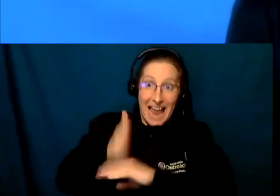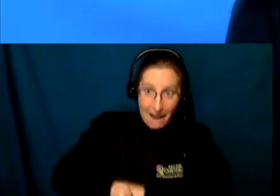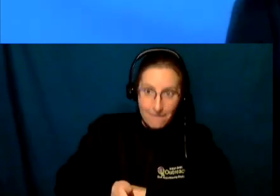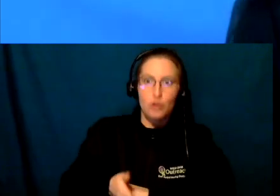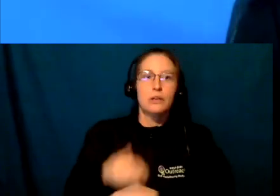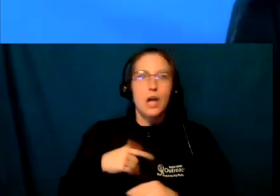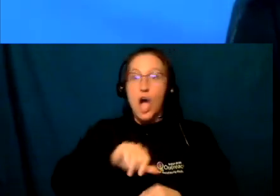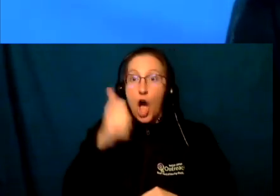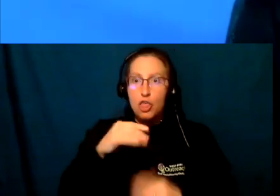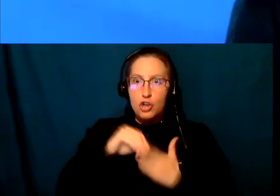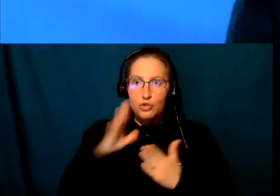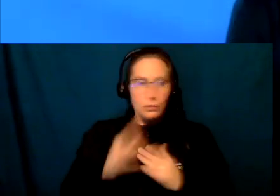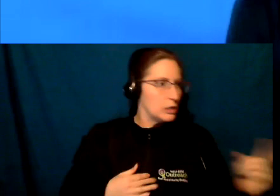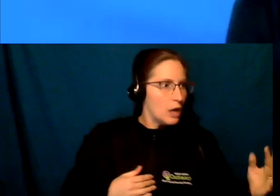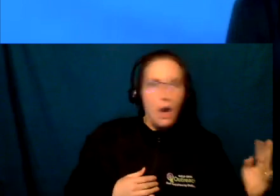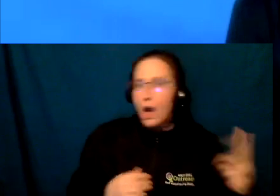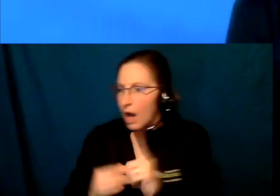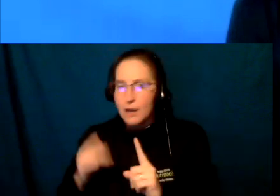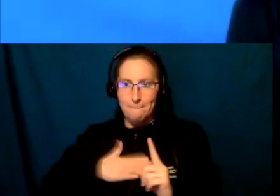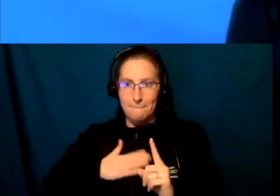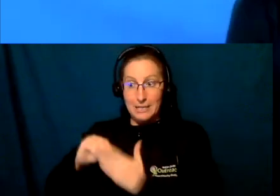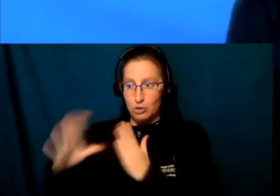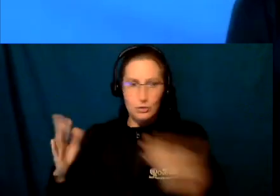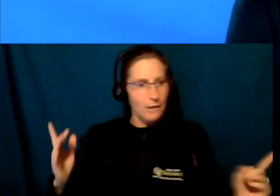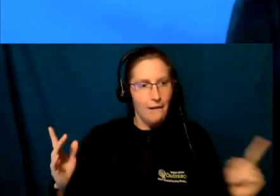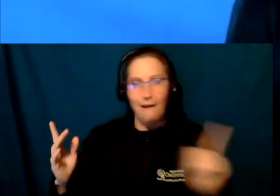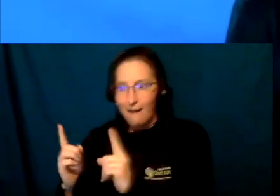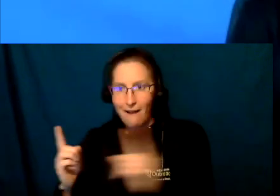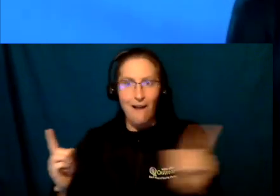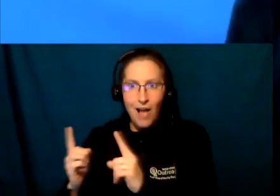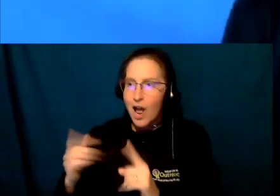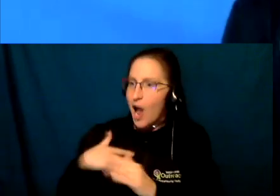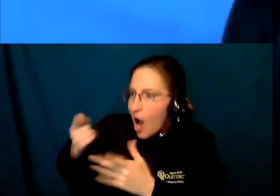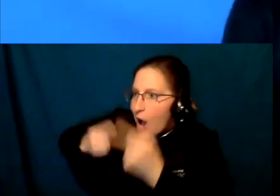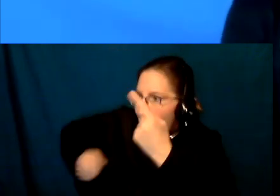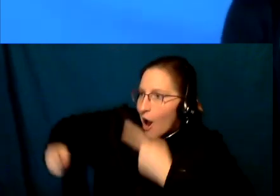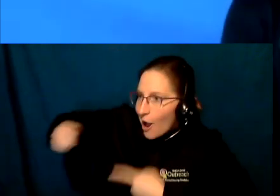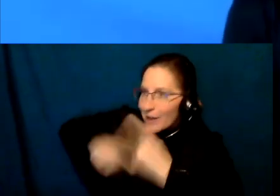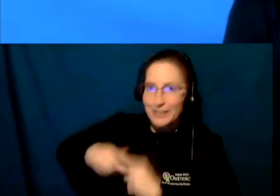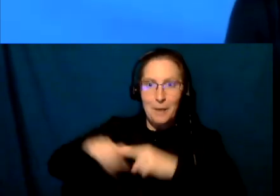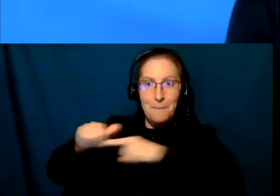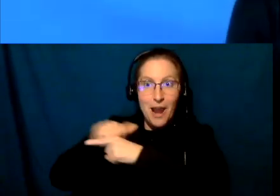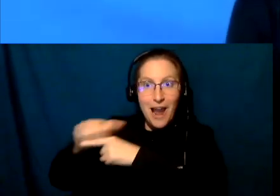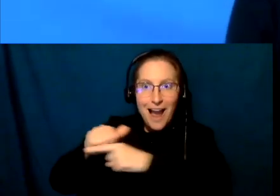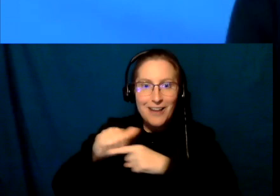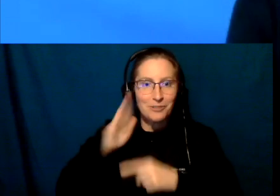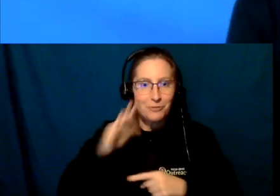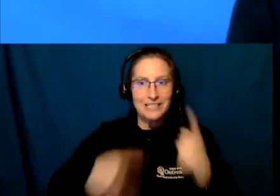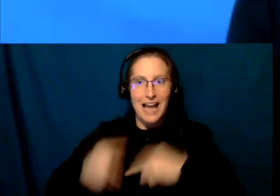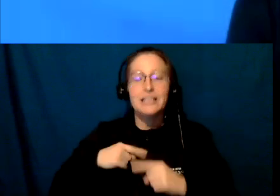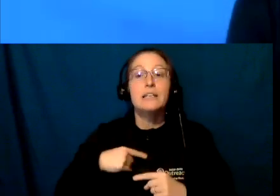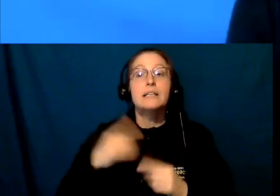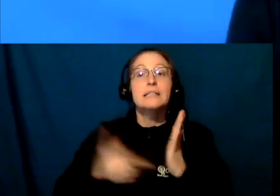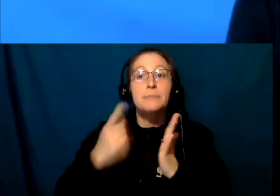like practice signing with them. And we had posters that we hung up in the walls in the hallways too. So students would be like waiting in line